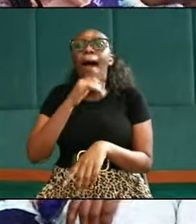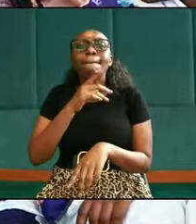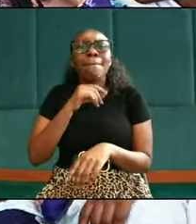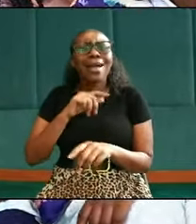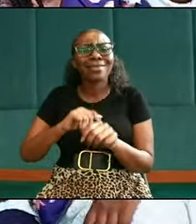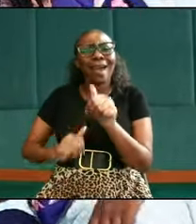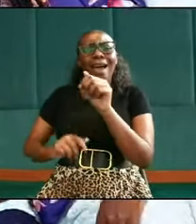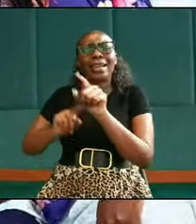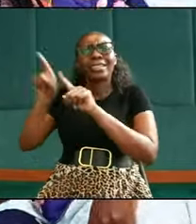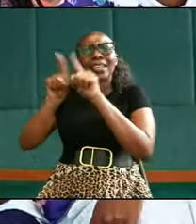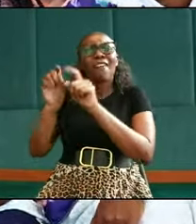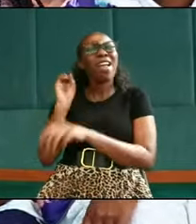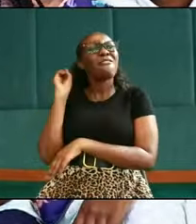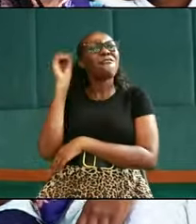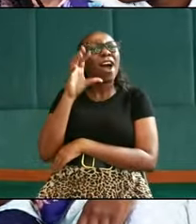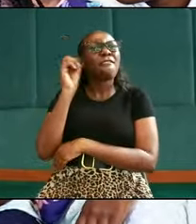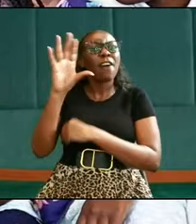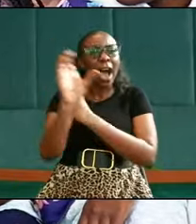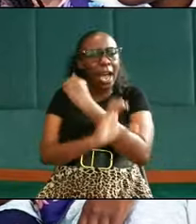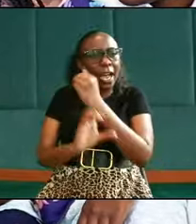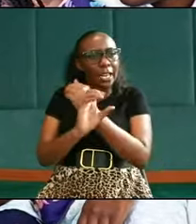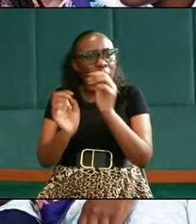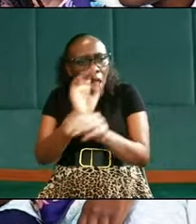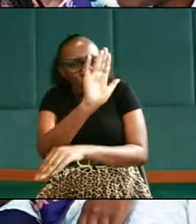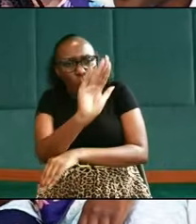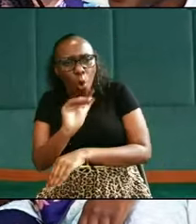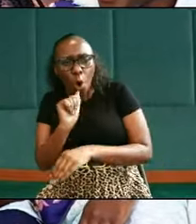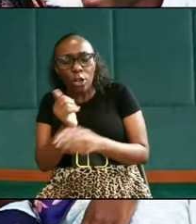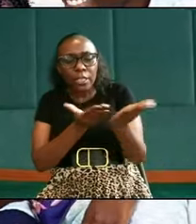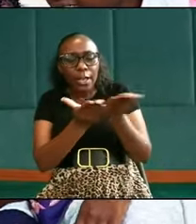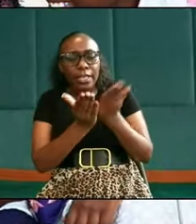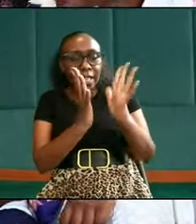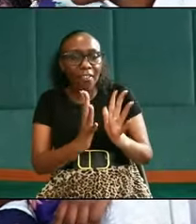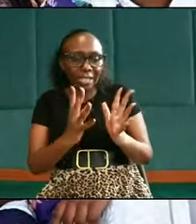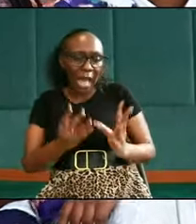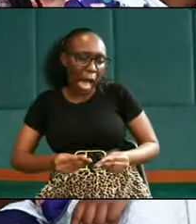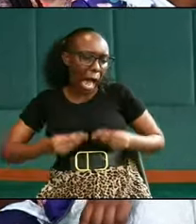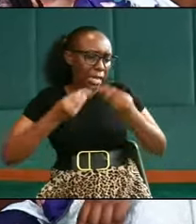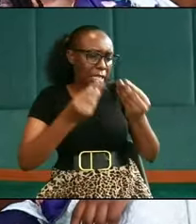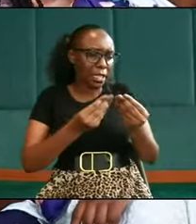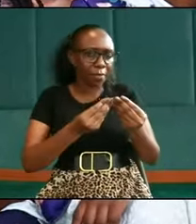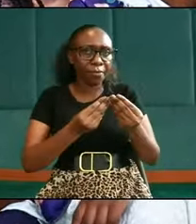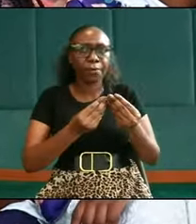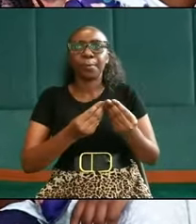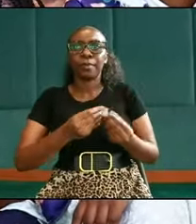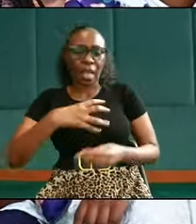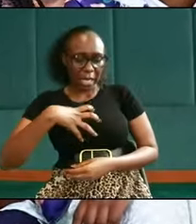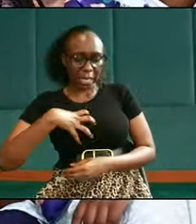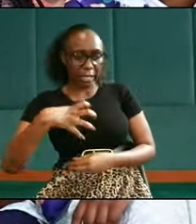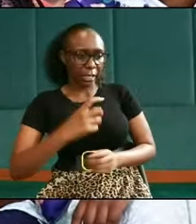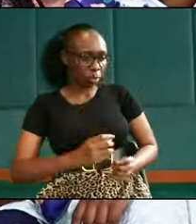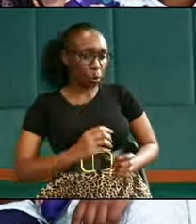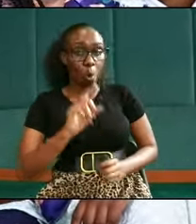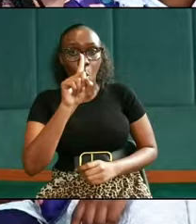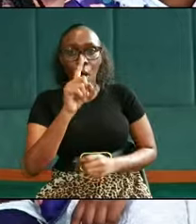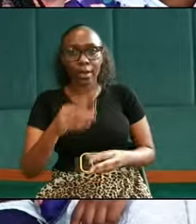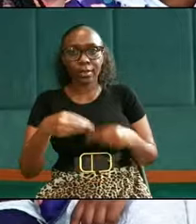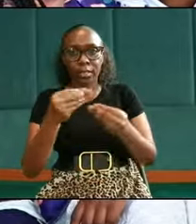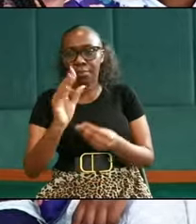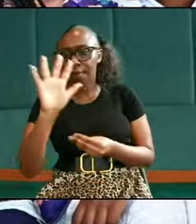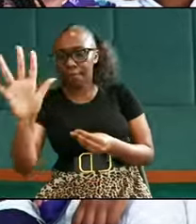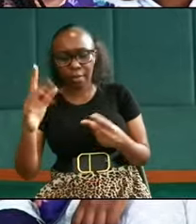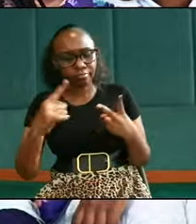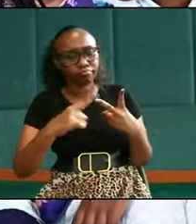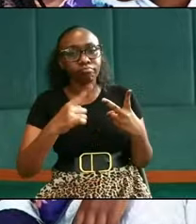country who called his own servants and delivered his goods to them. To one he gave 5 talents, another he gave